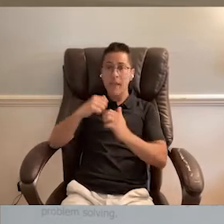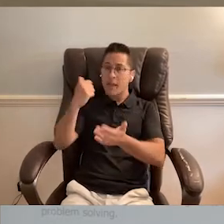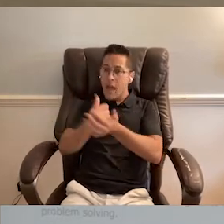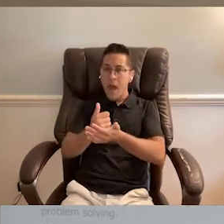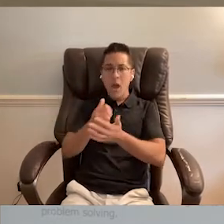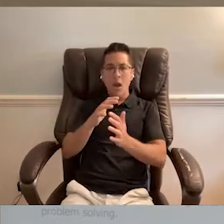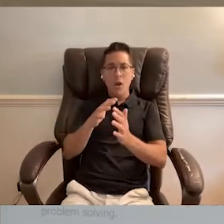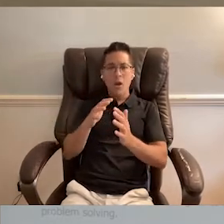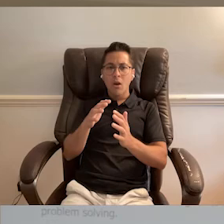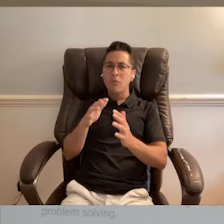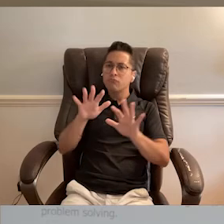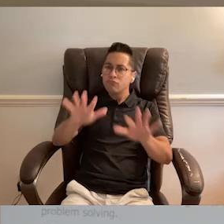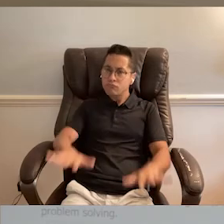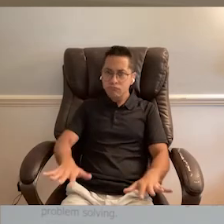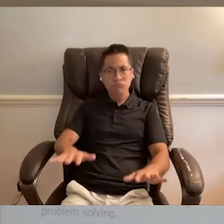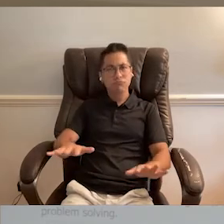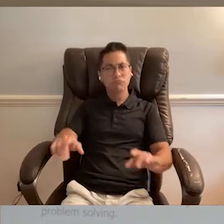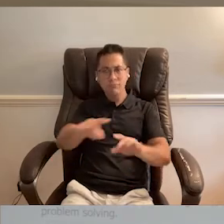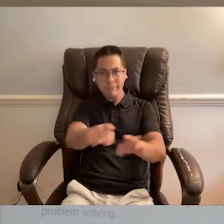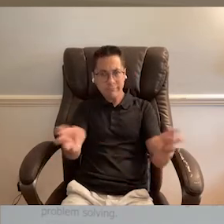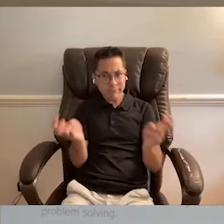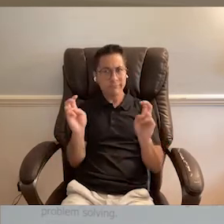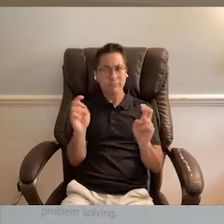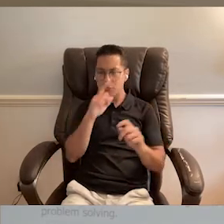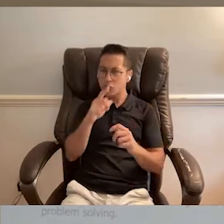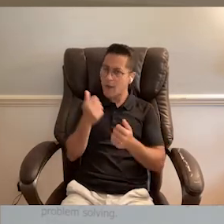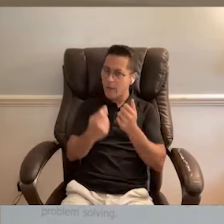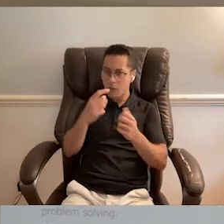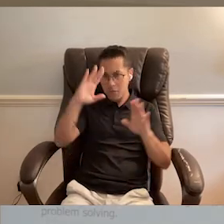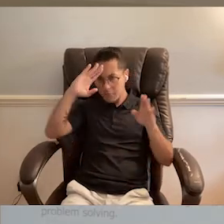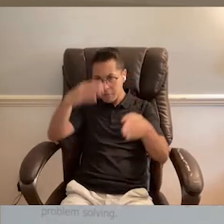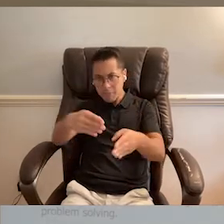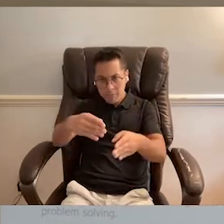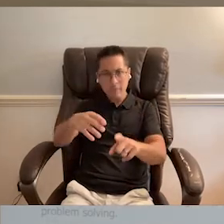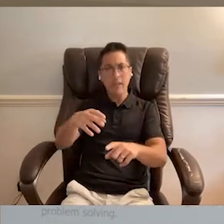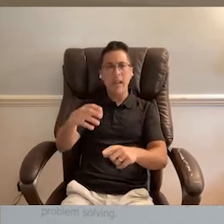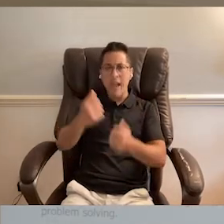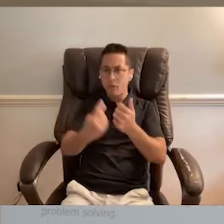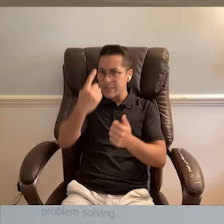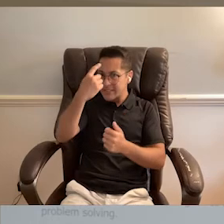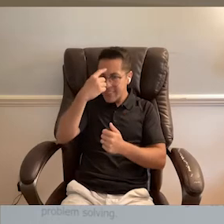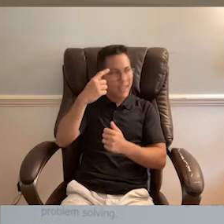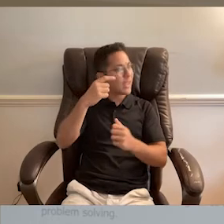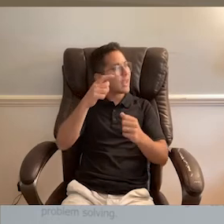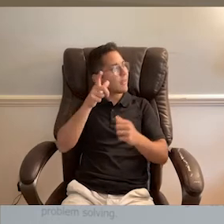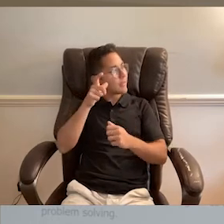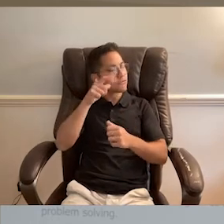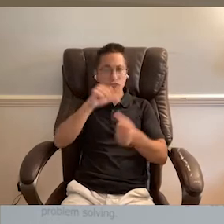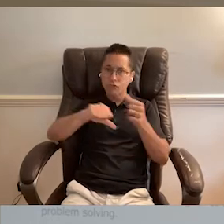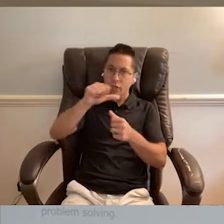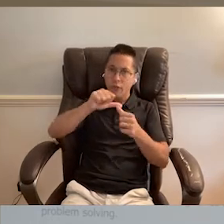the waters, but keep everybody on track, make sure everybody's thinking and listening to each other. And